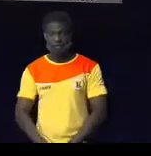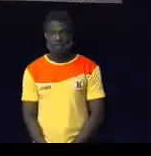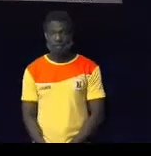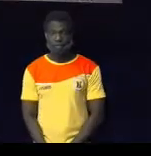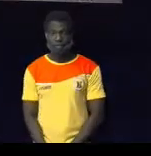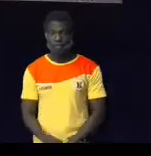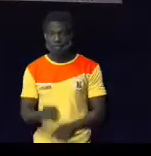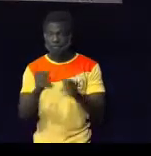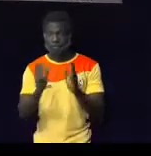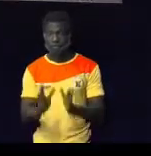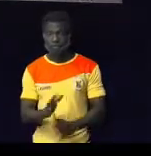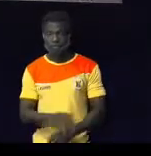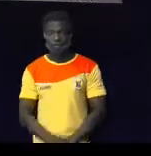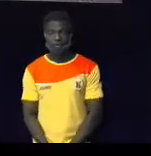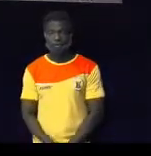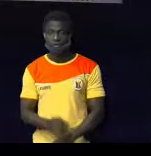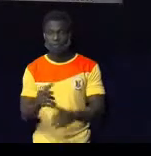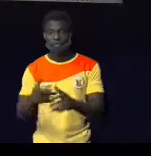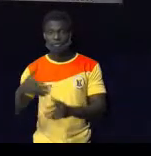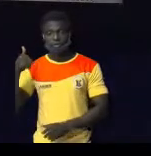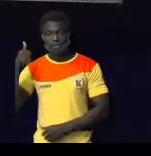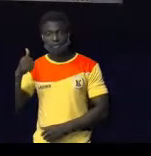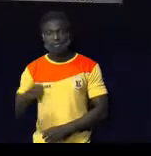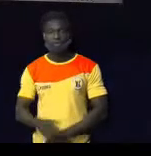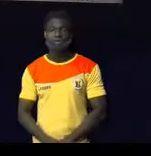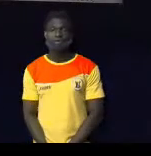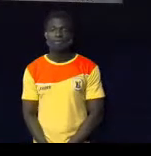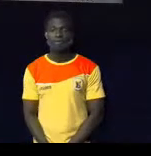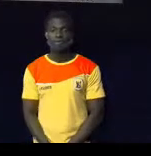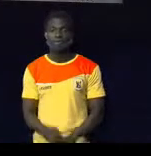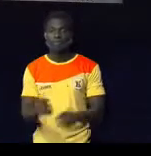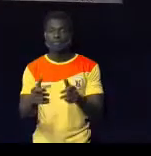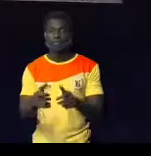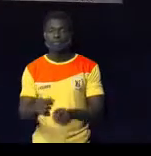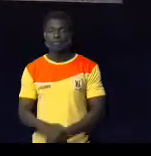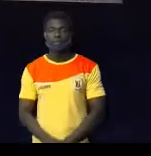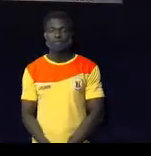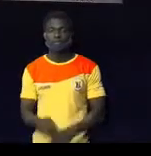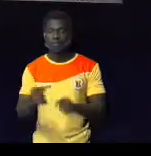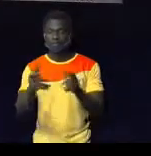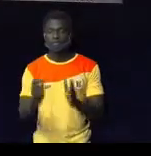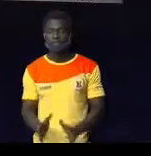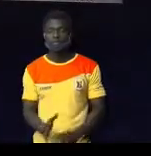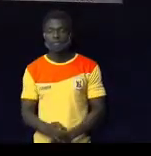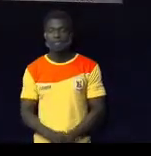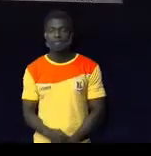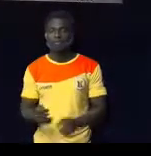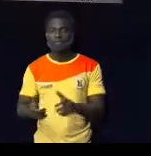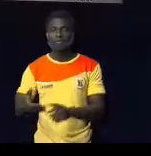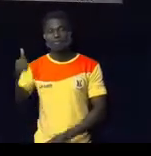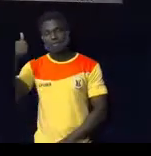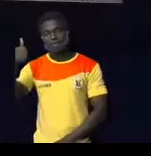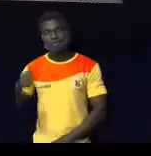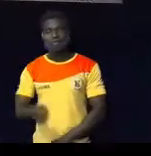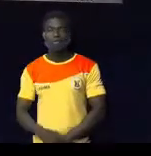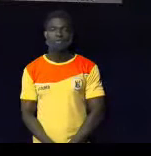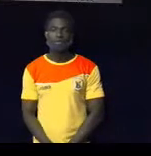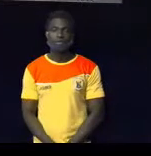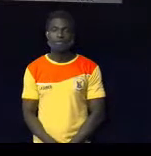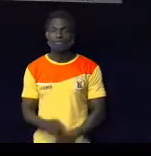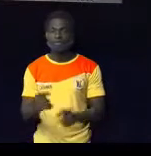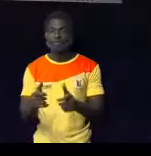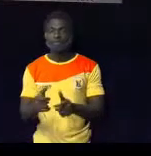Fast, faster, fastest. Fast, faster,